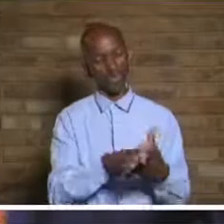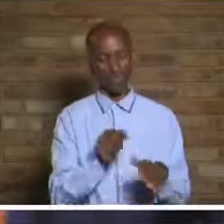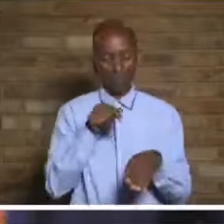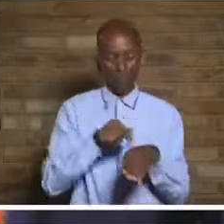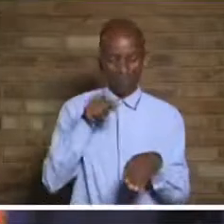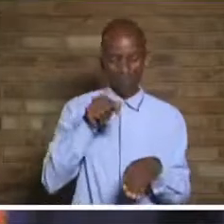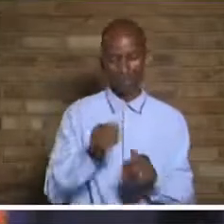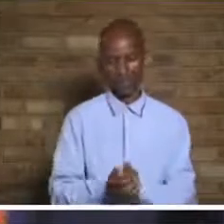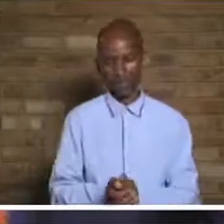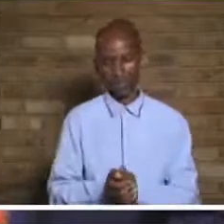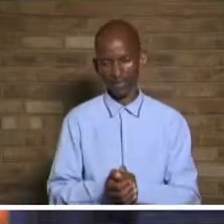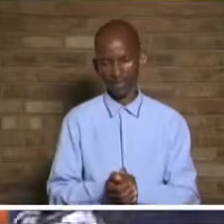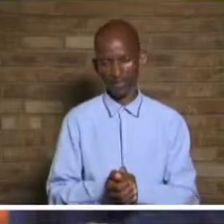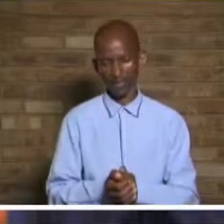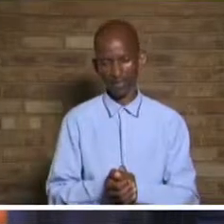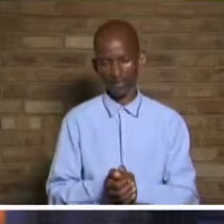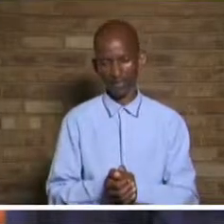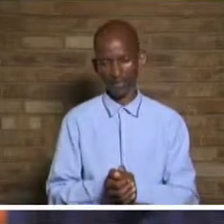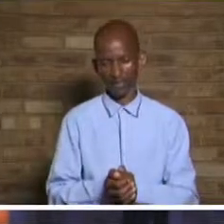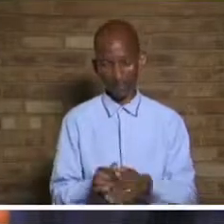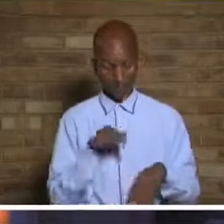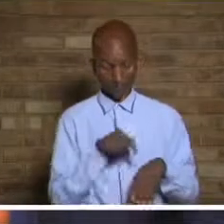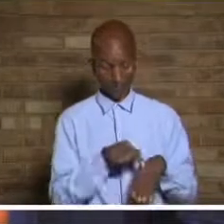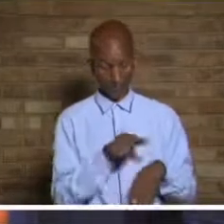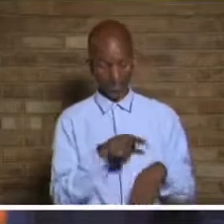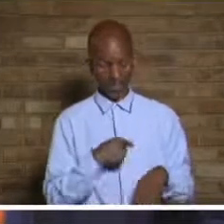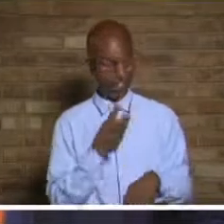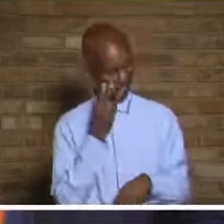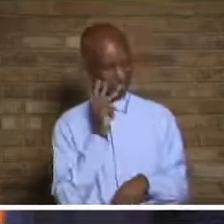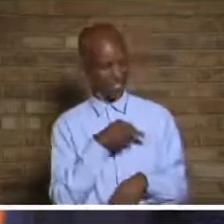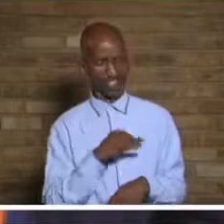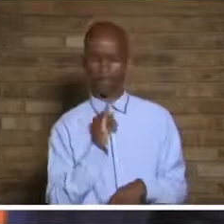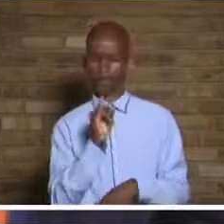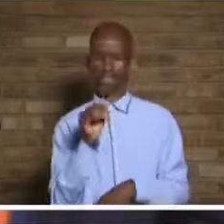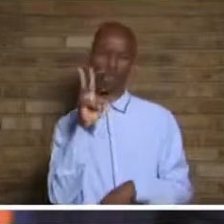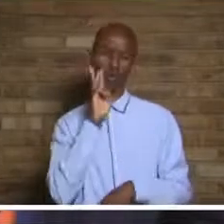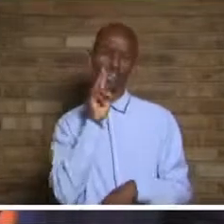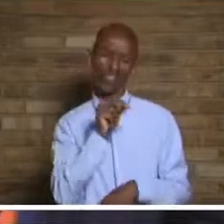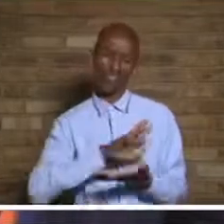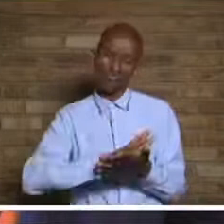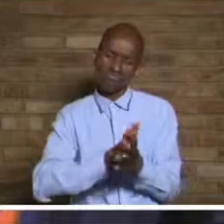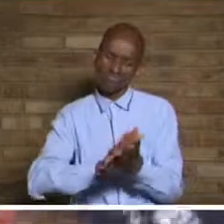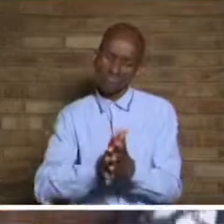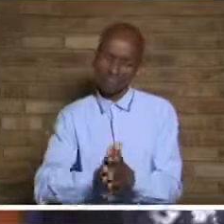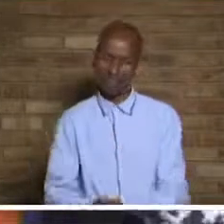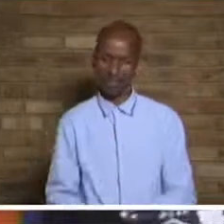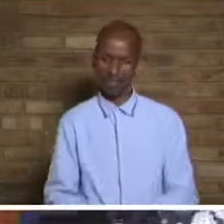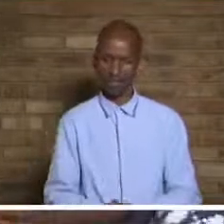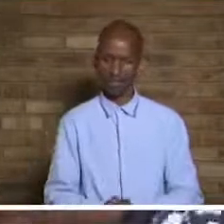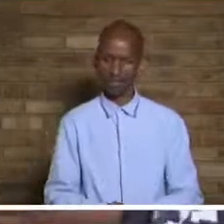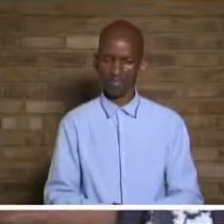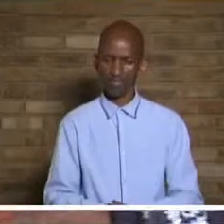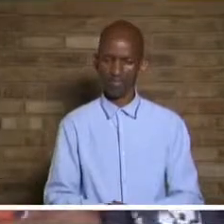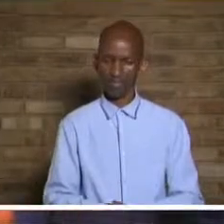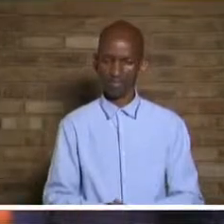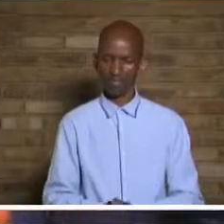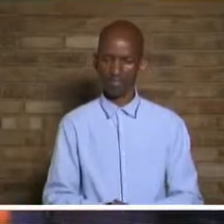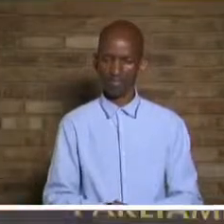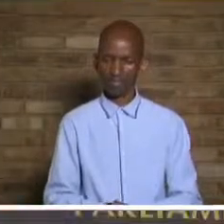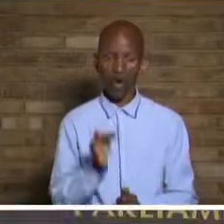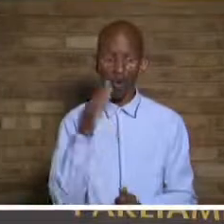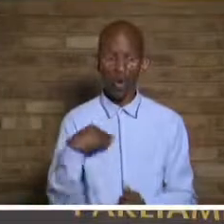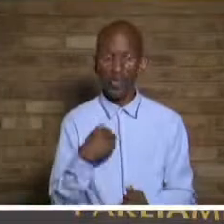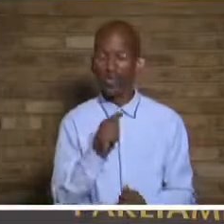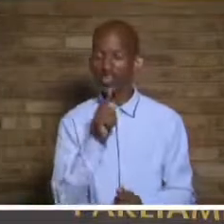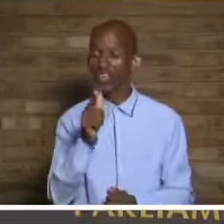of Ka- the mosquitoes. Menwang ena e bona metsi ana a feile a tletse mo These diseterateng. mosquitoes are coming from the dirty water. Le ha o tla di